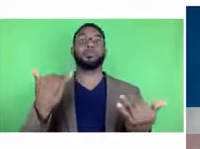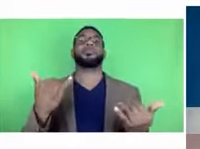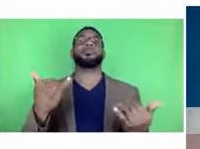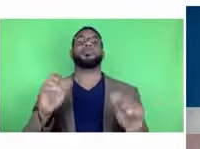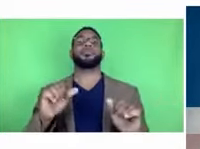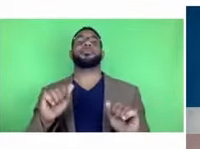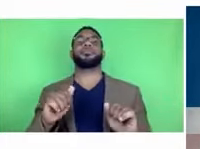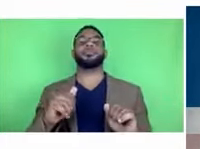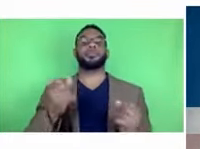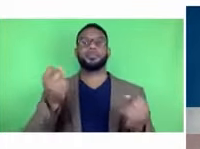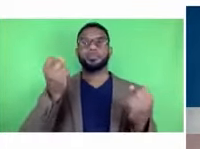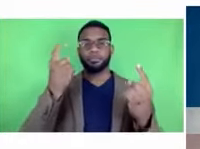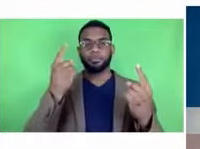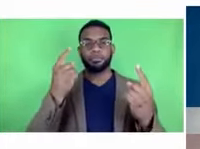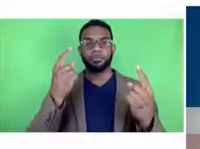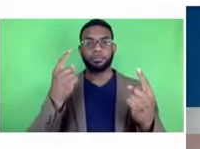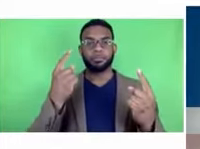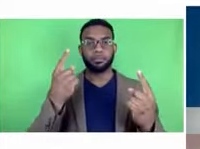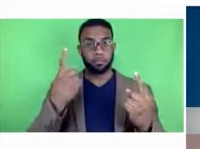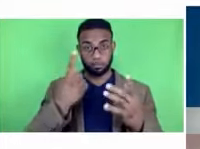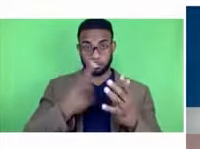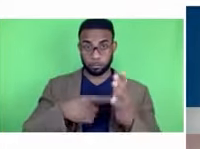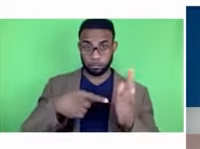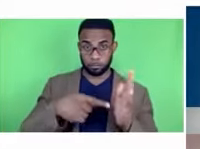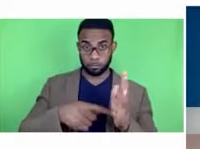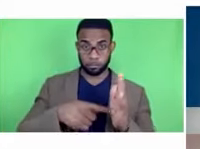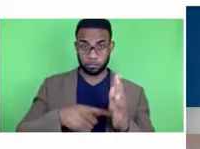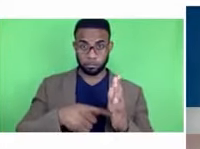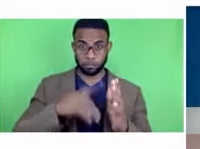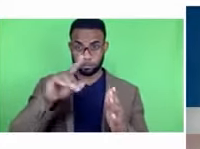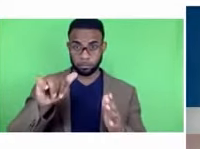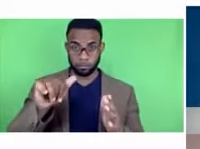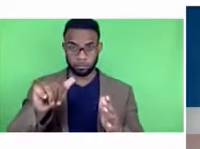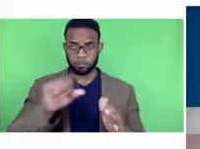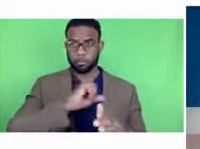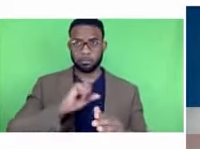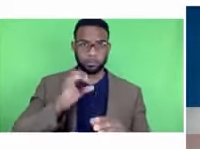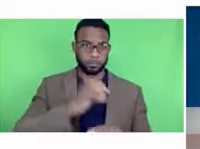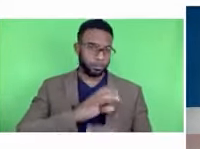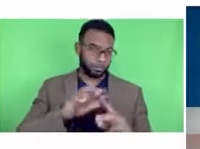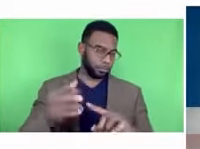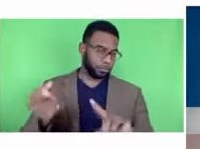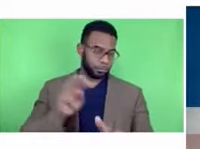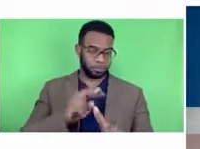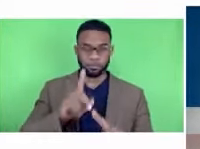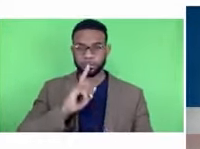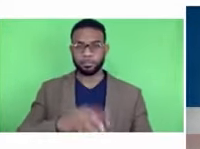to understand what the disability or superpower, depending on how you look at it, is,